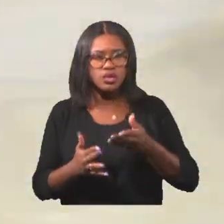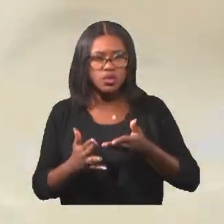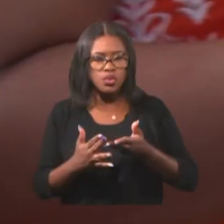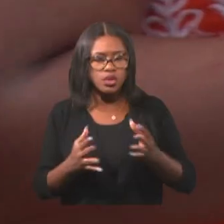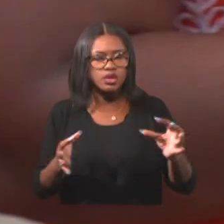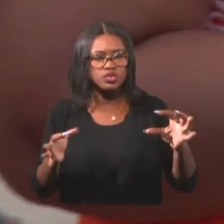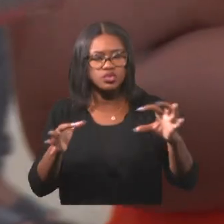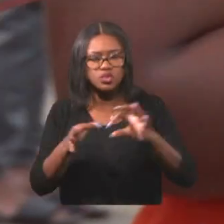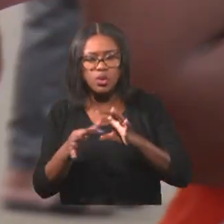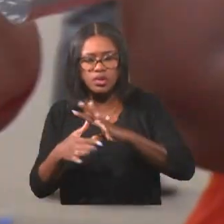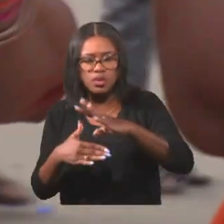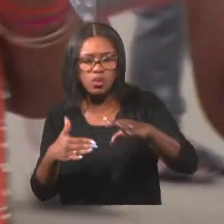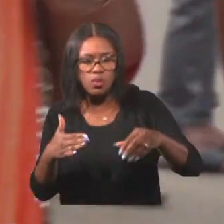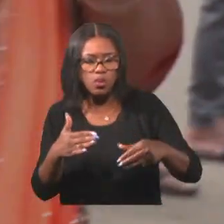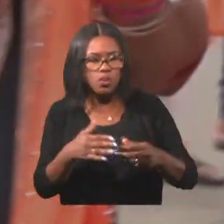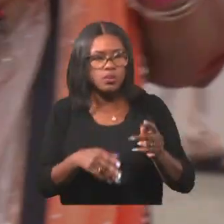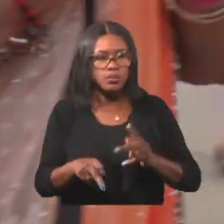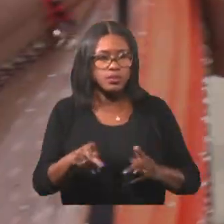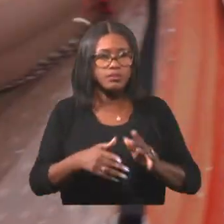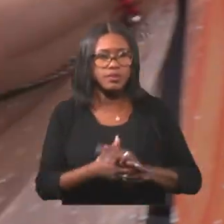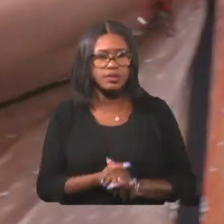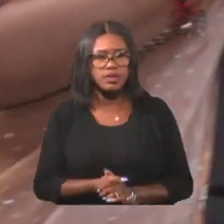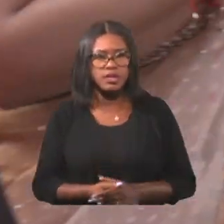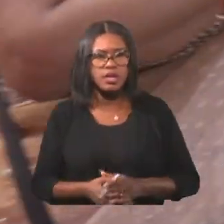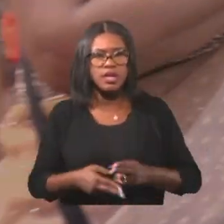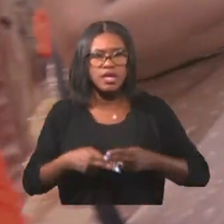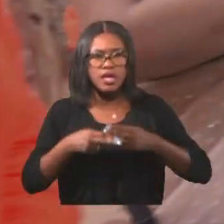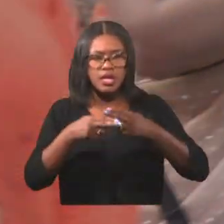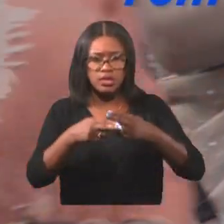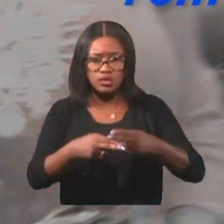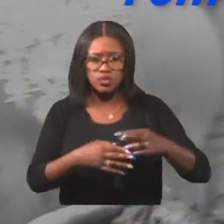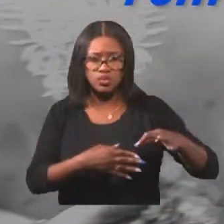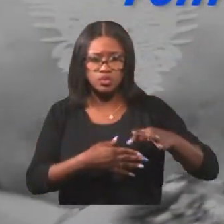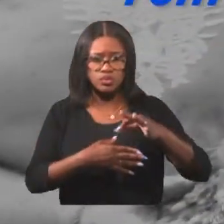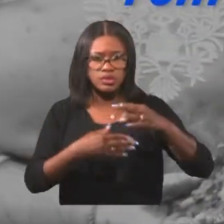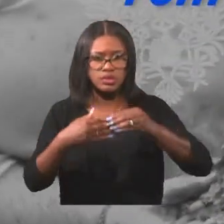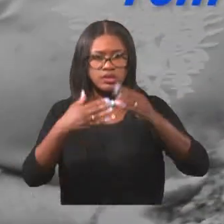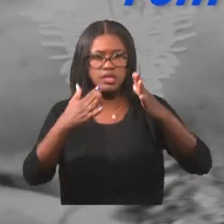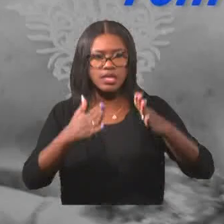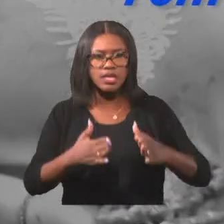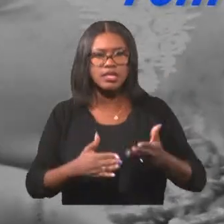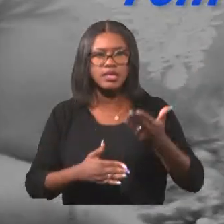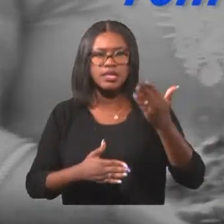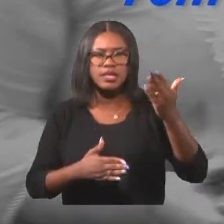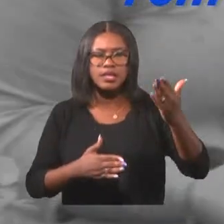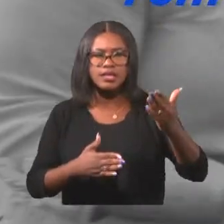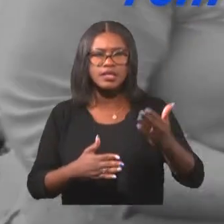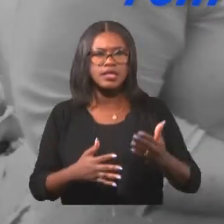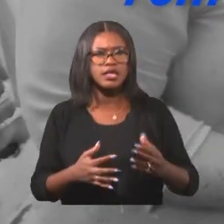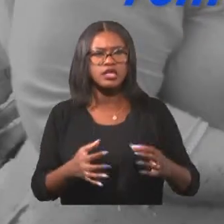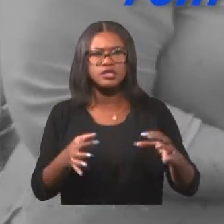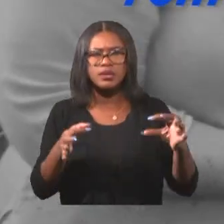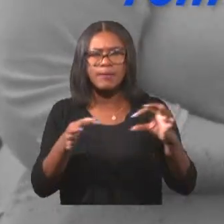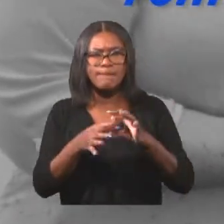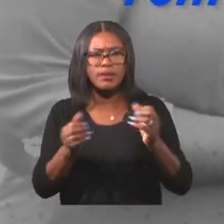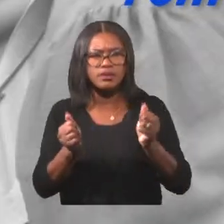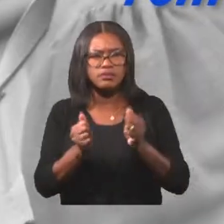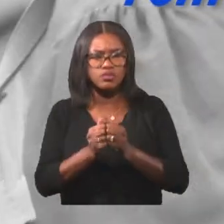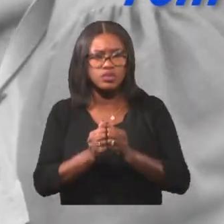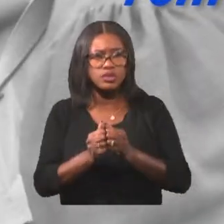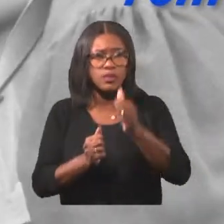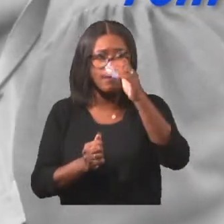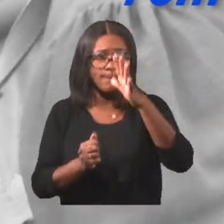unites us. According to Hindu spiritual leader Amma, there is an inseparable bond between man and